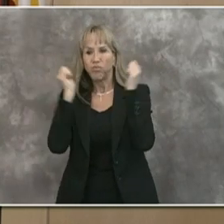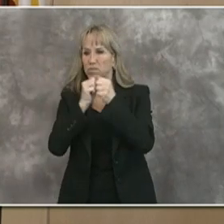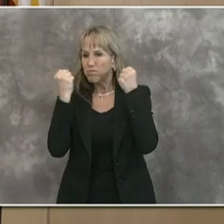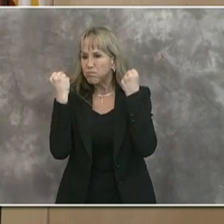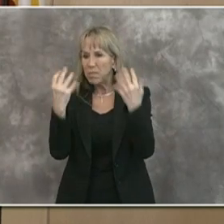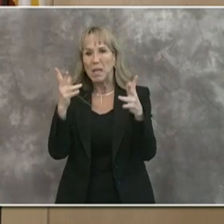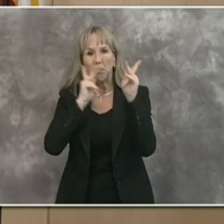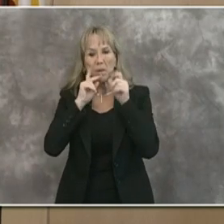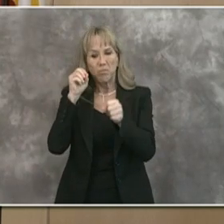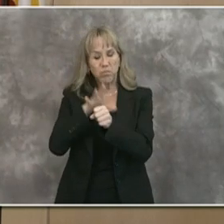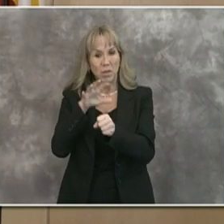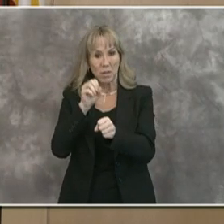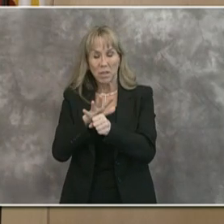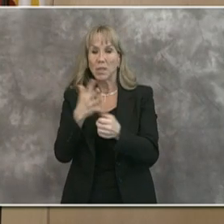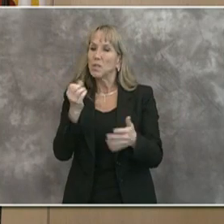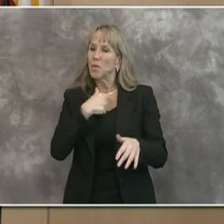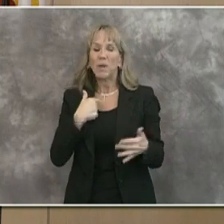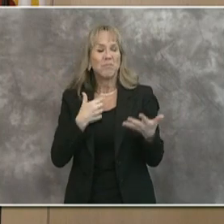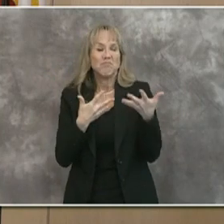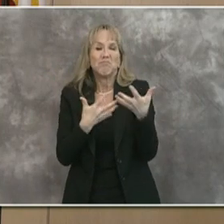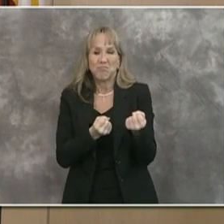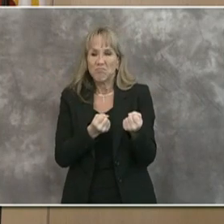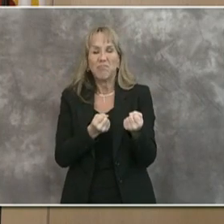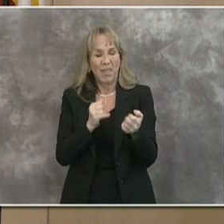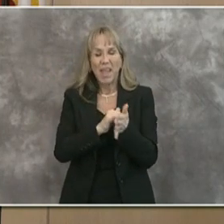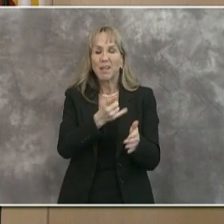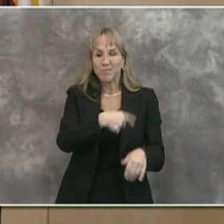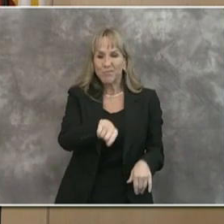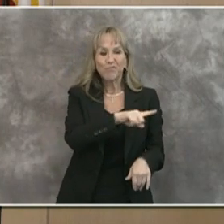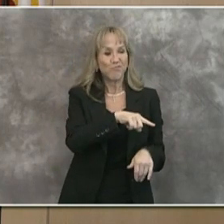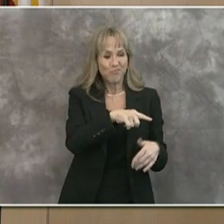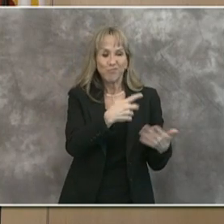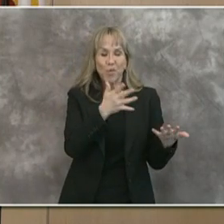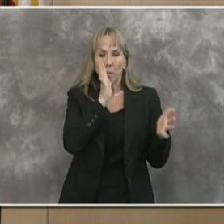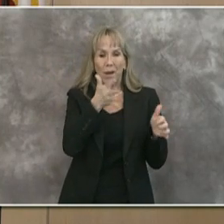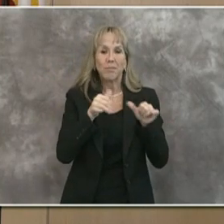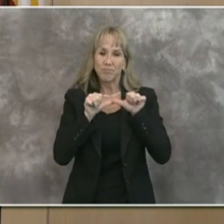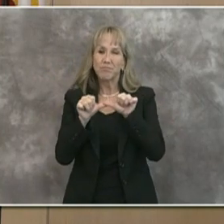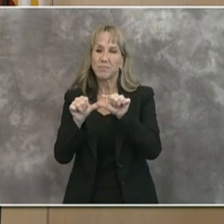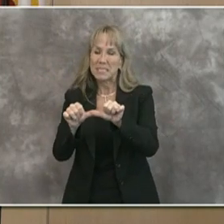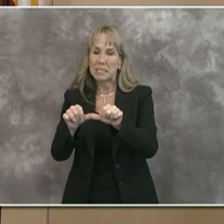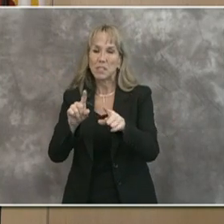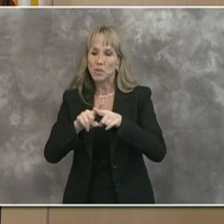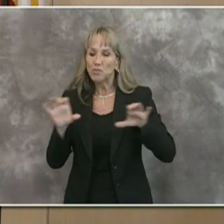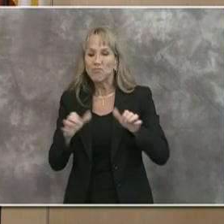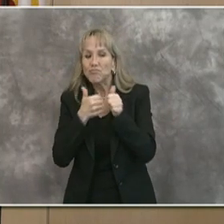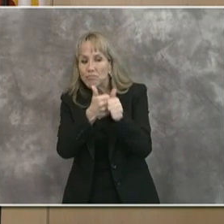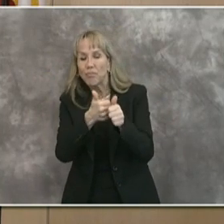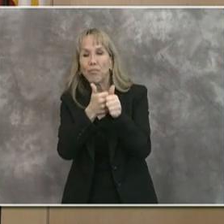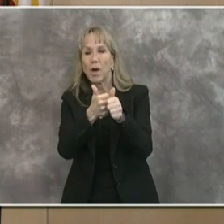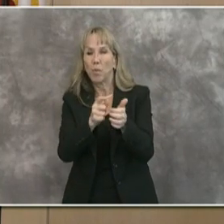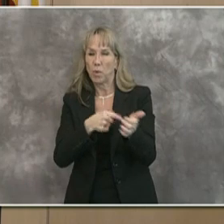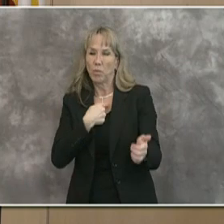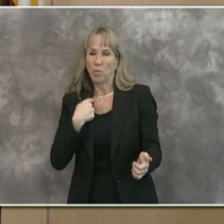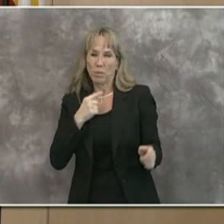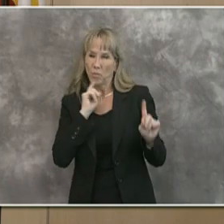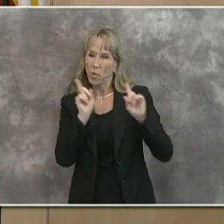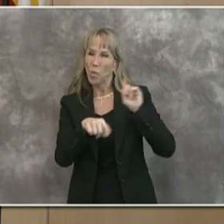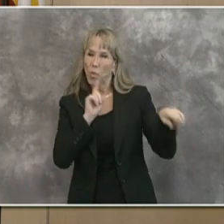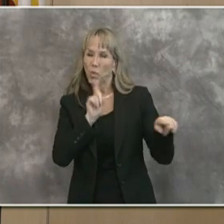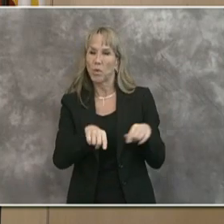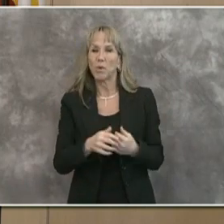in our San Diego County residents and our businesses that everyone will do the right thing. Our businesses to